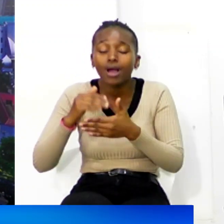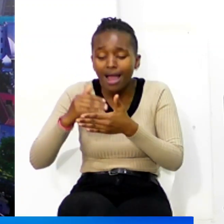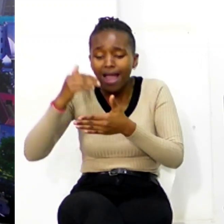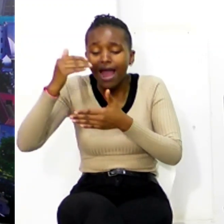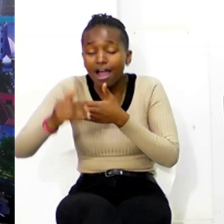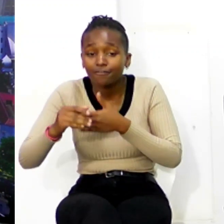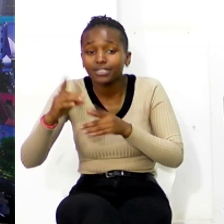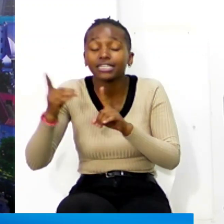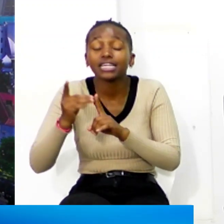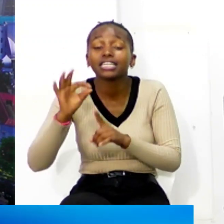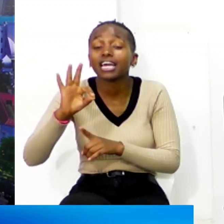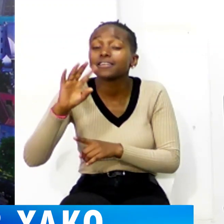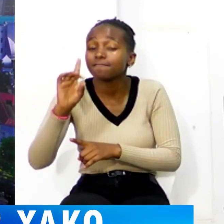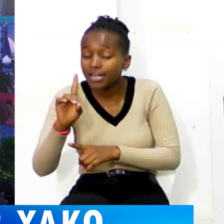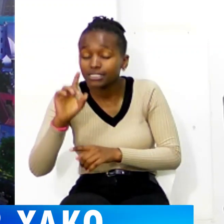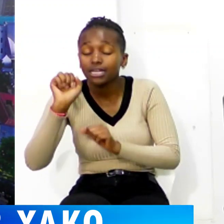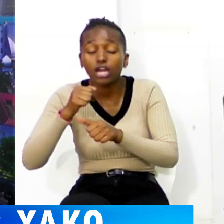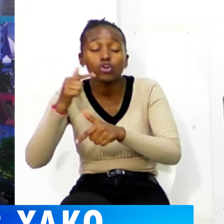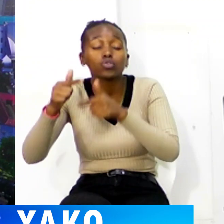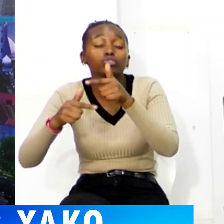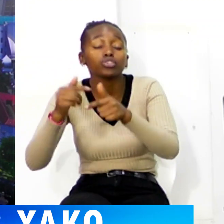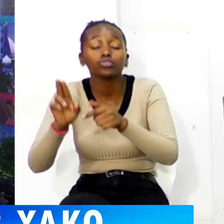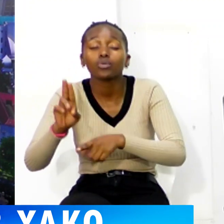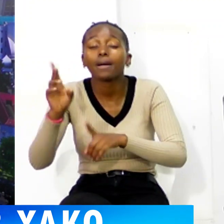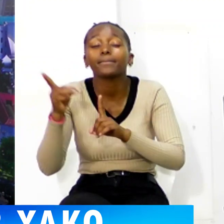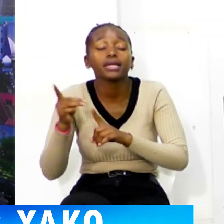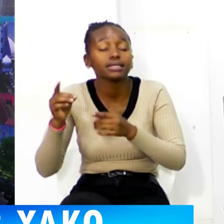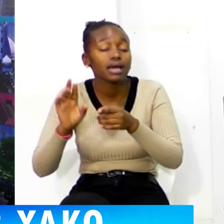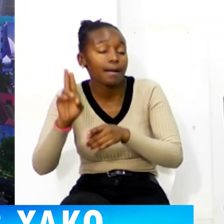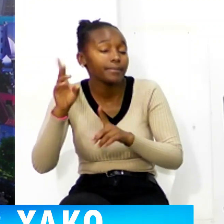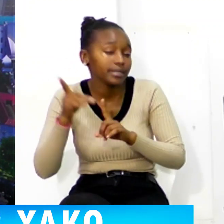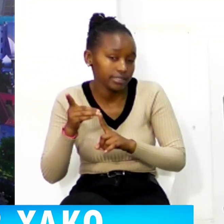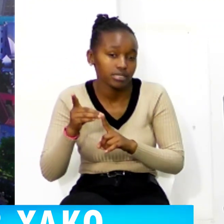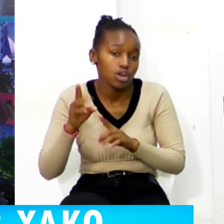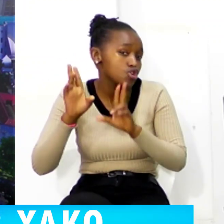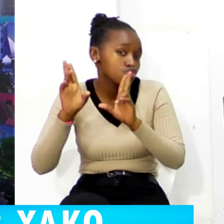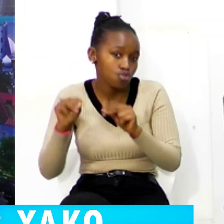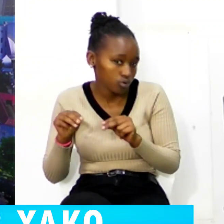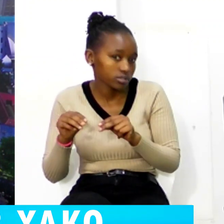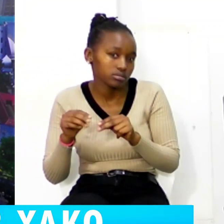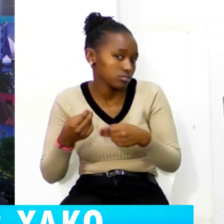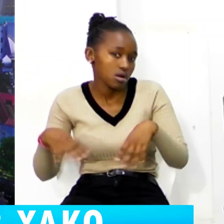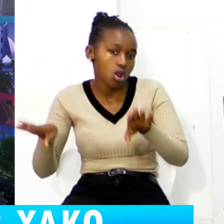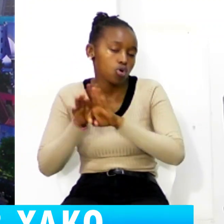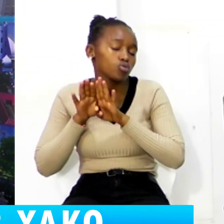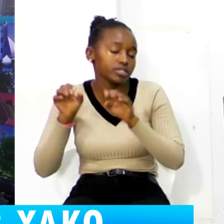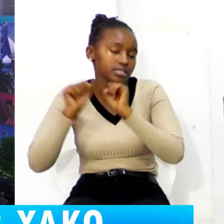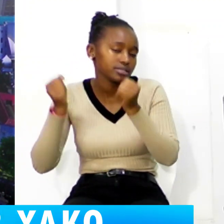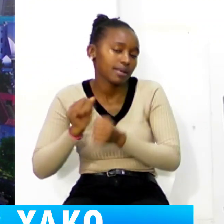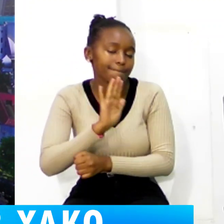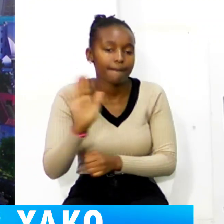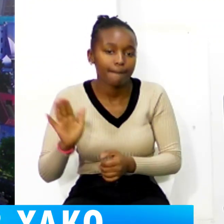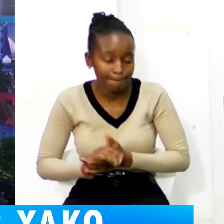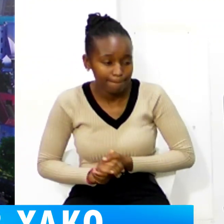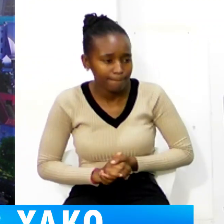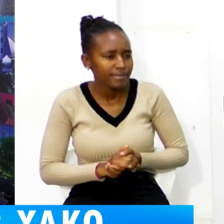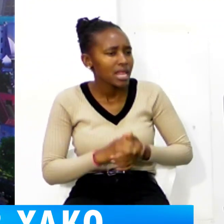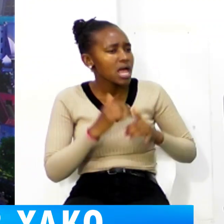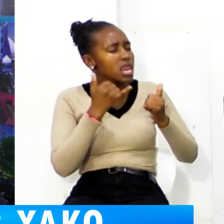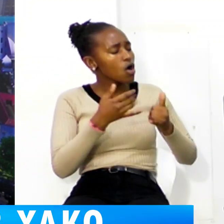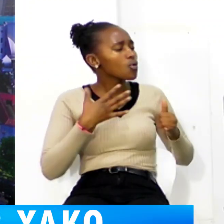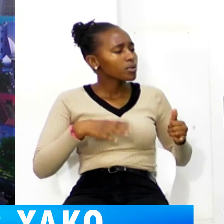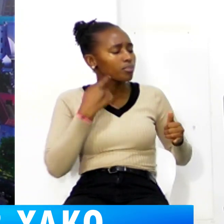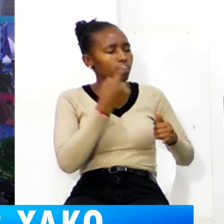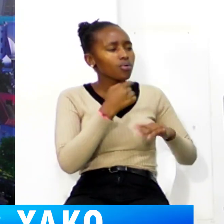Okay. There are those yet to receive the codes. What should they do together? For those who have not received the